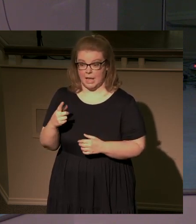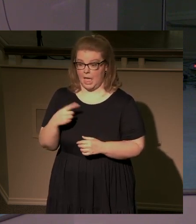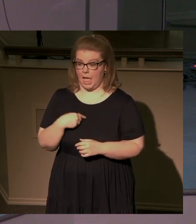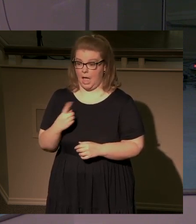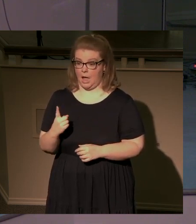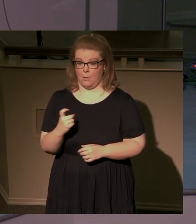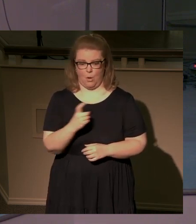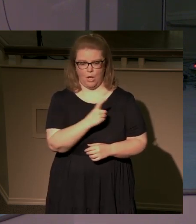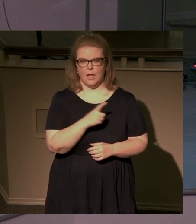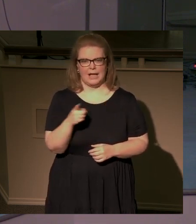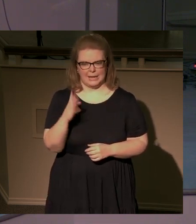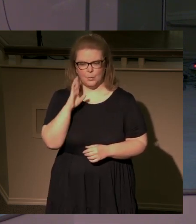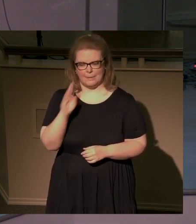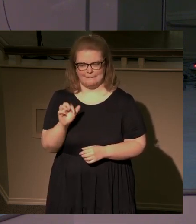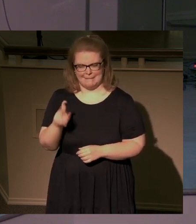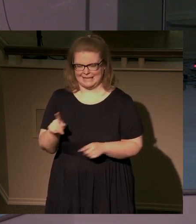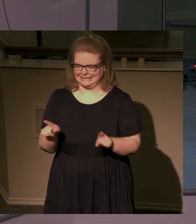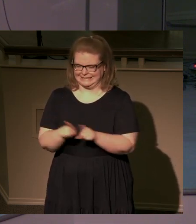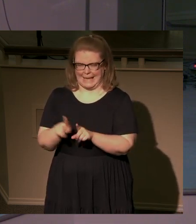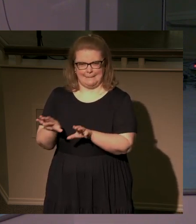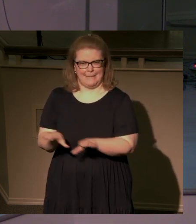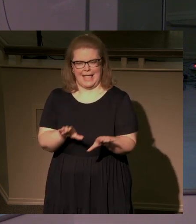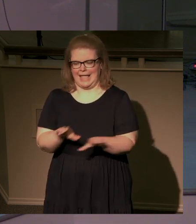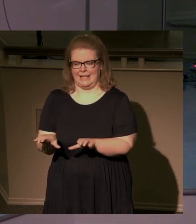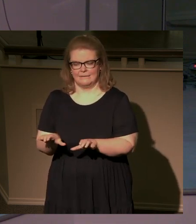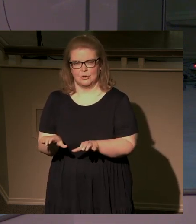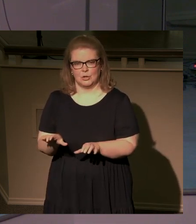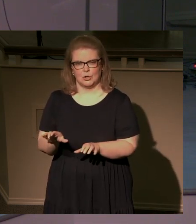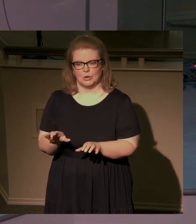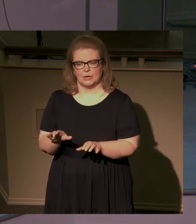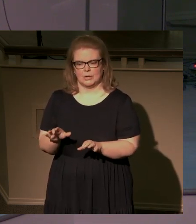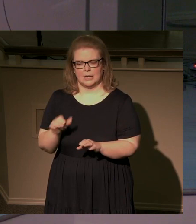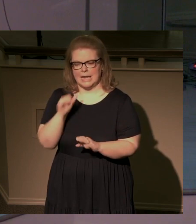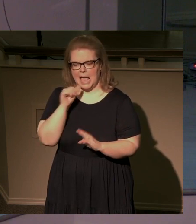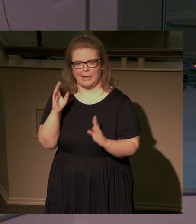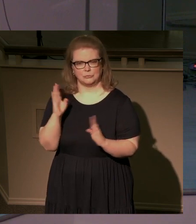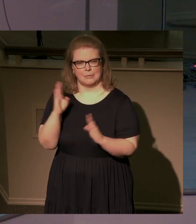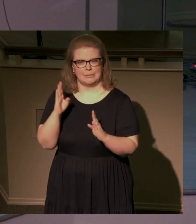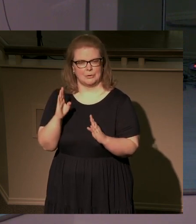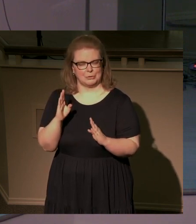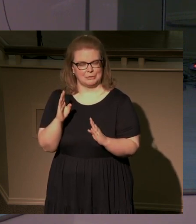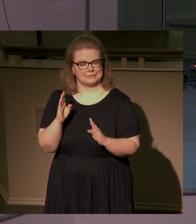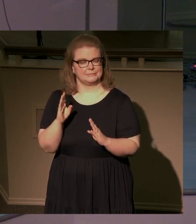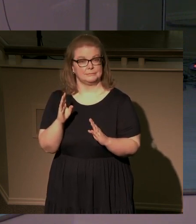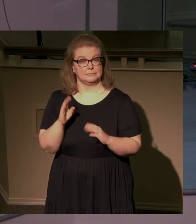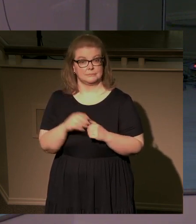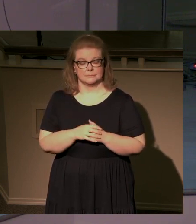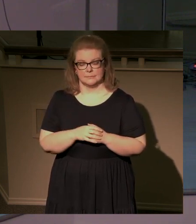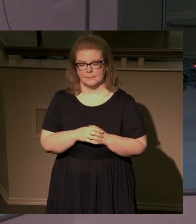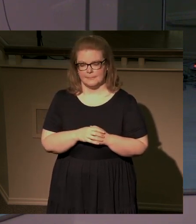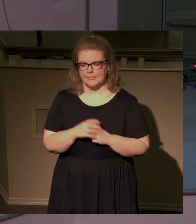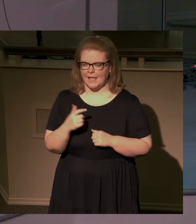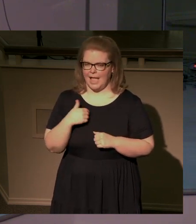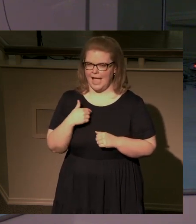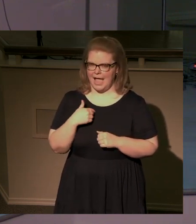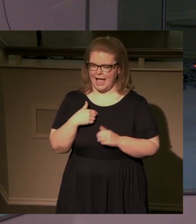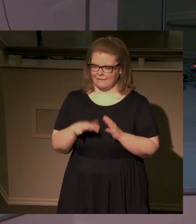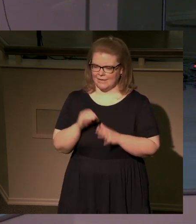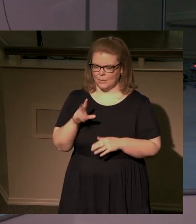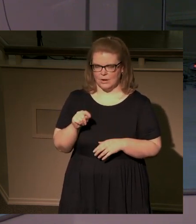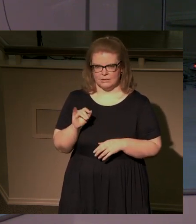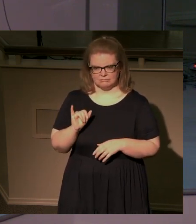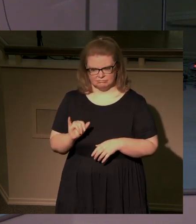I was correcting him about, and he would avoid being in trouble then. And I found out my